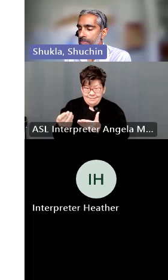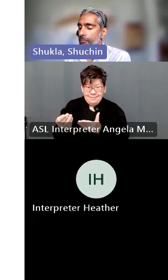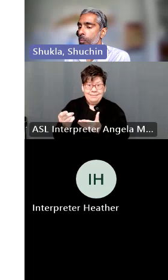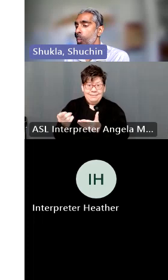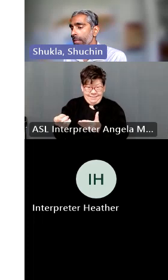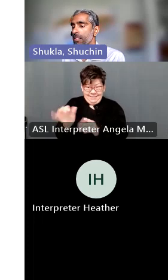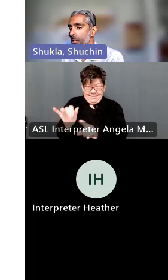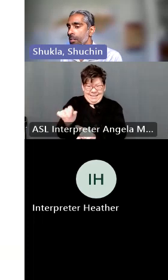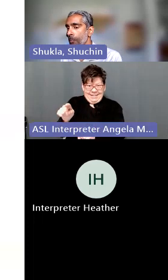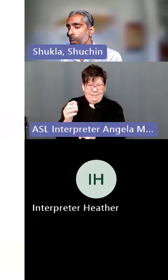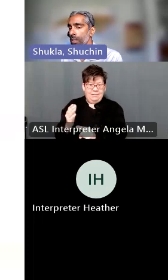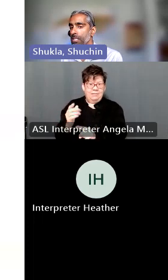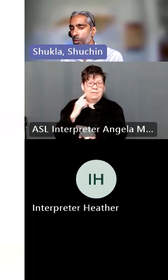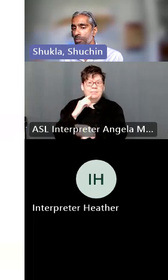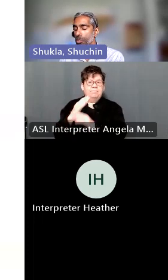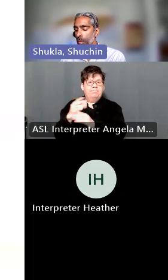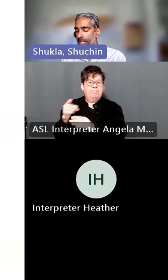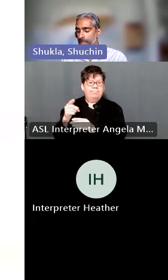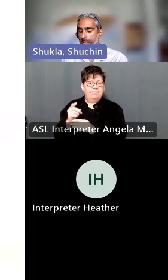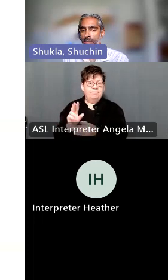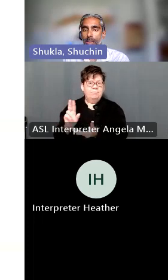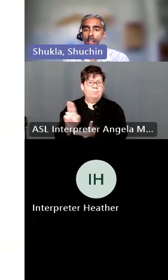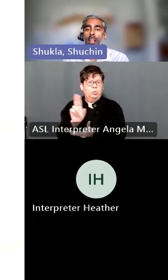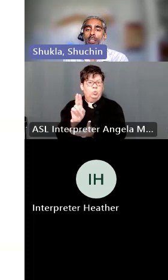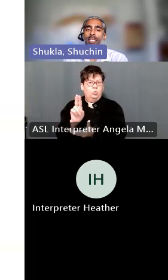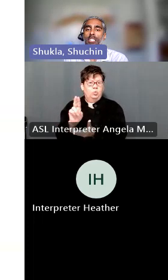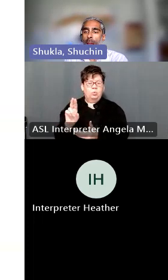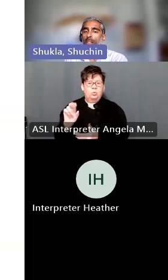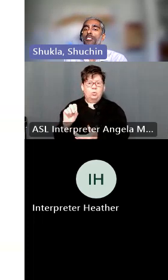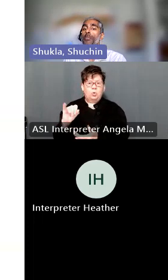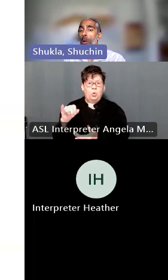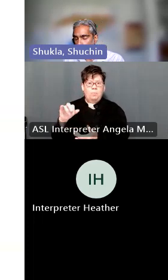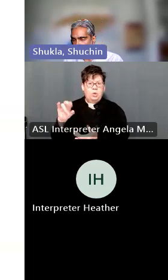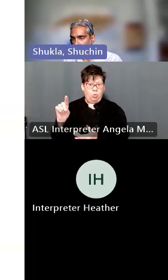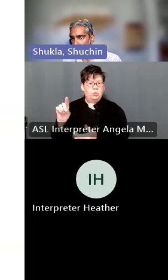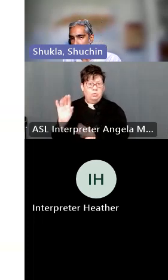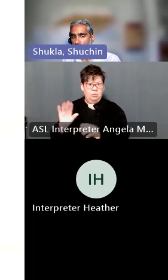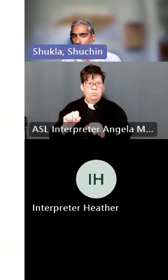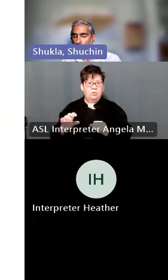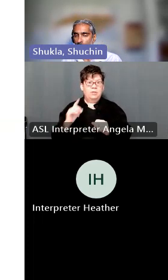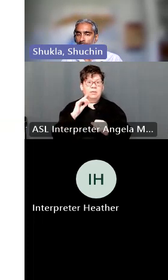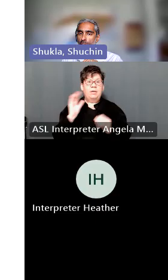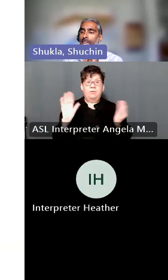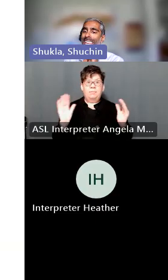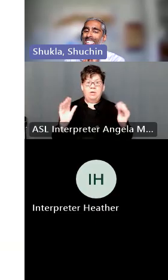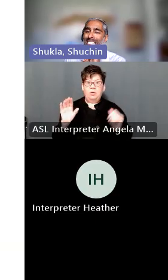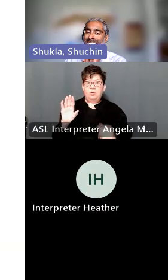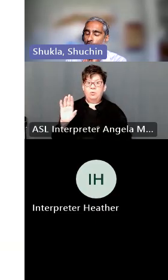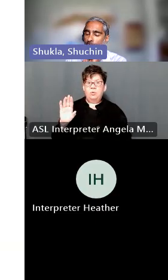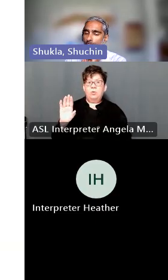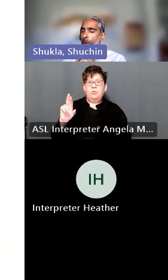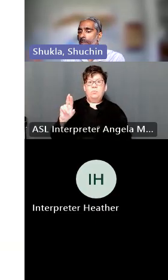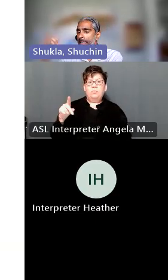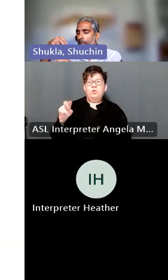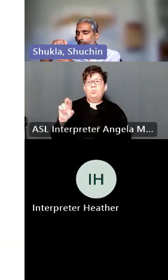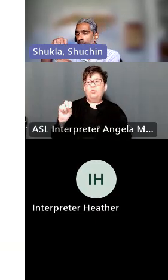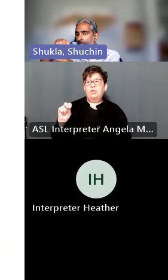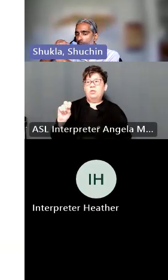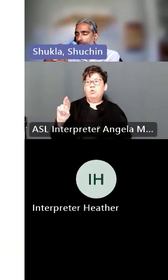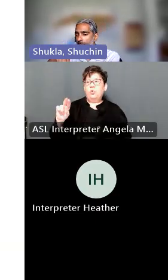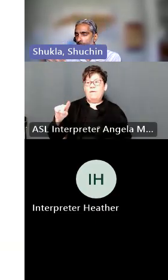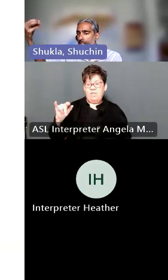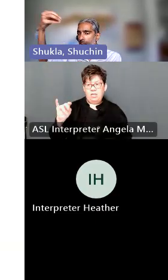what stops them from wanting to use opioids for those two reasons. Let's compare this to buprenorphine, the second medication. It is different. Remember, it